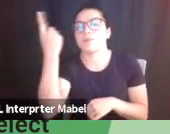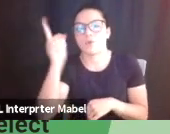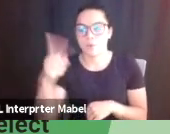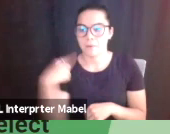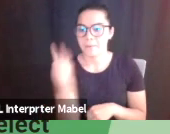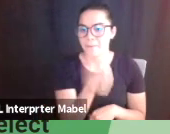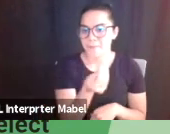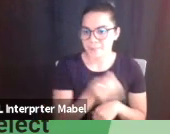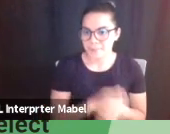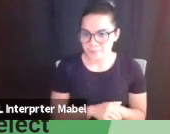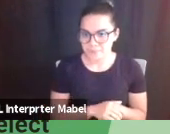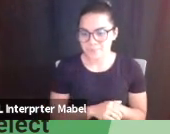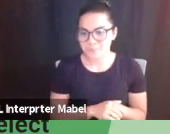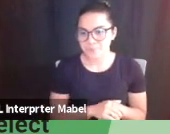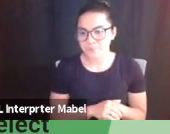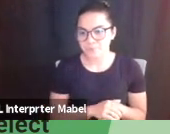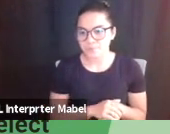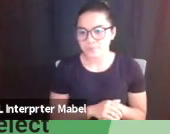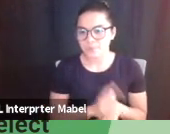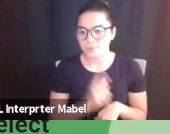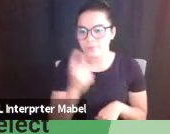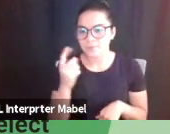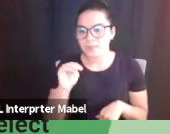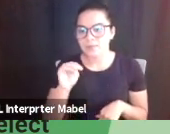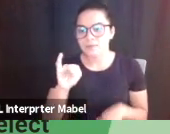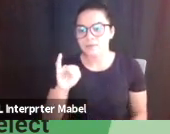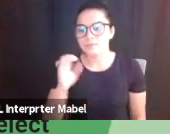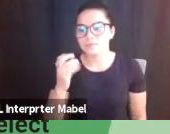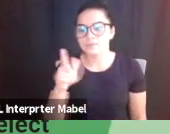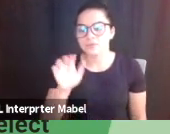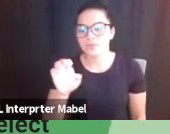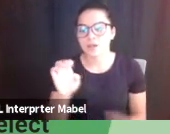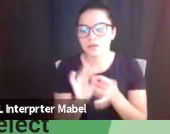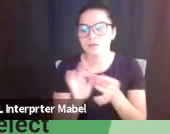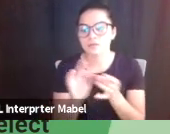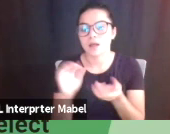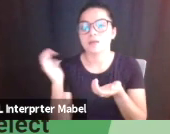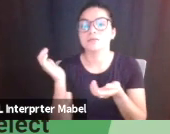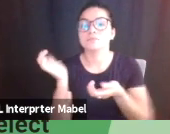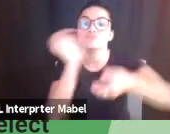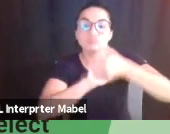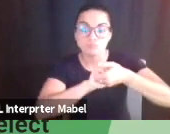Michelle says, partner with local bars and high volume businesses about code word for sexual safety needs.